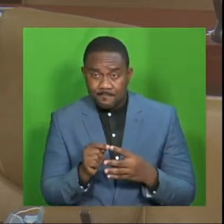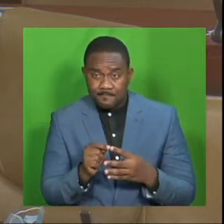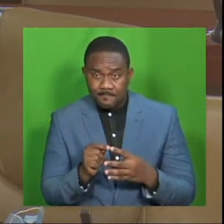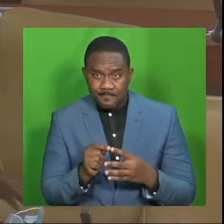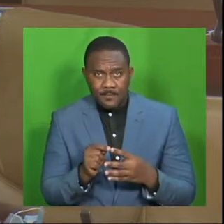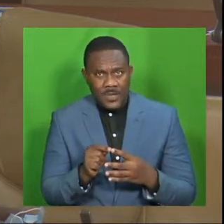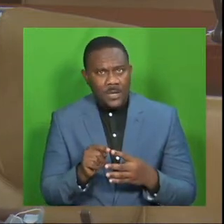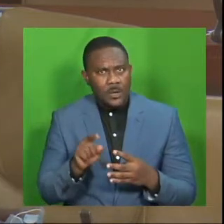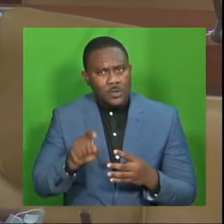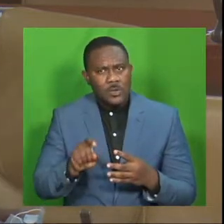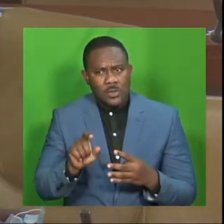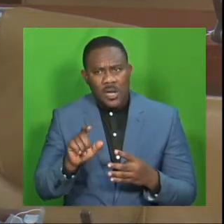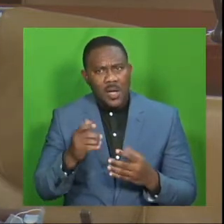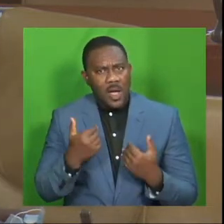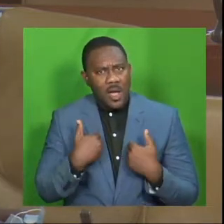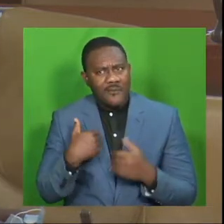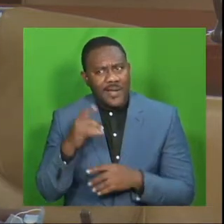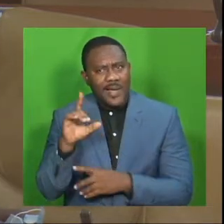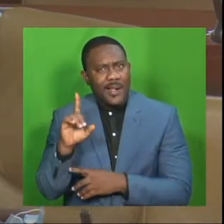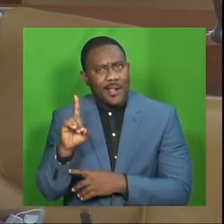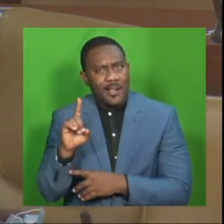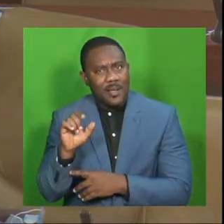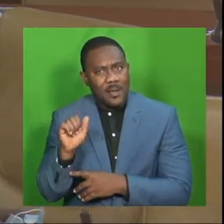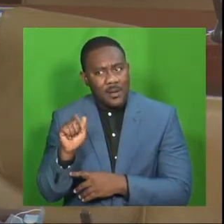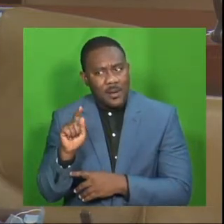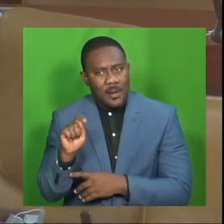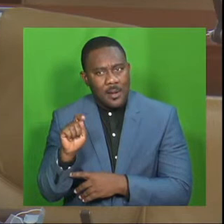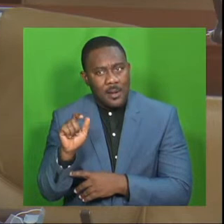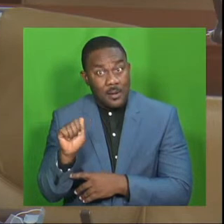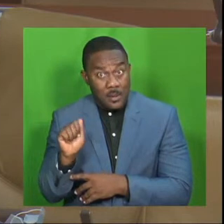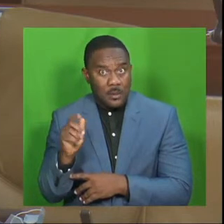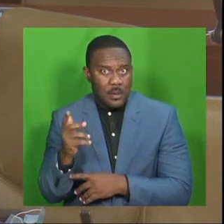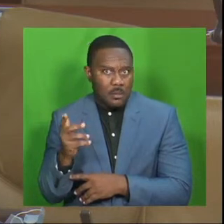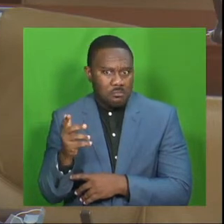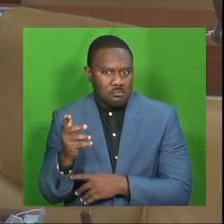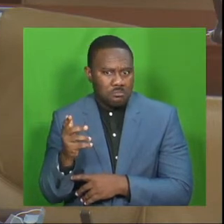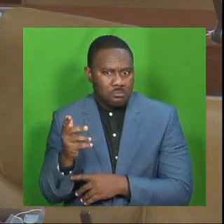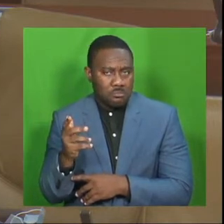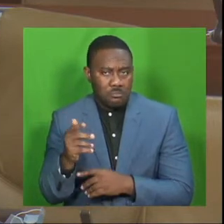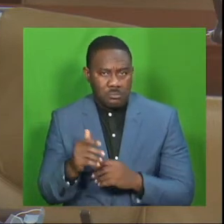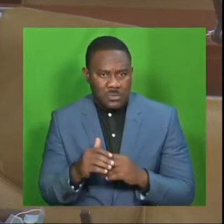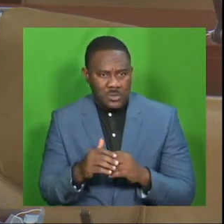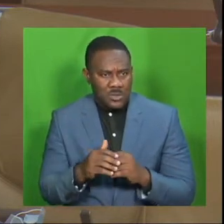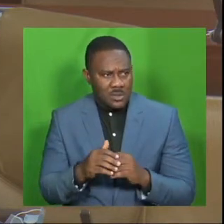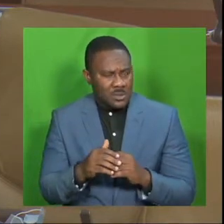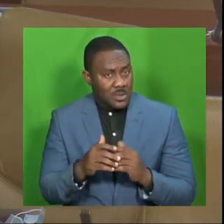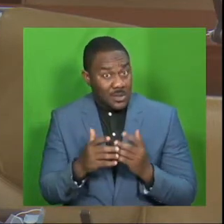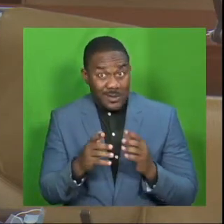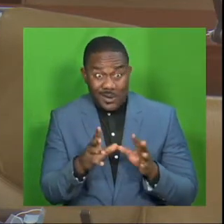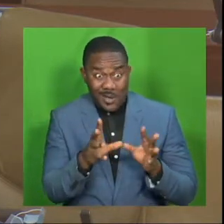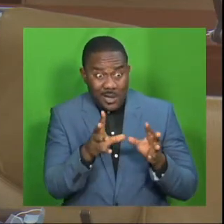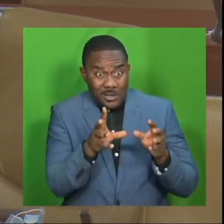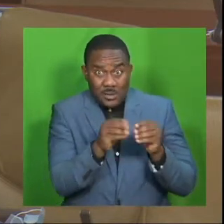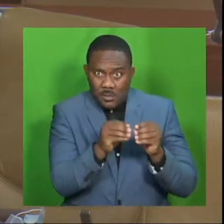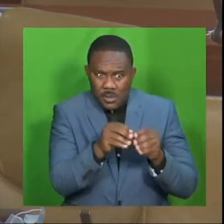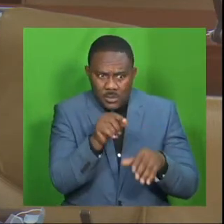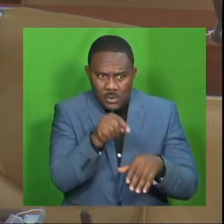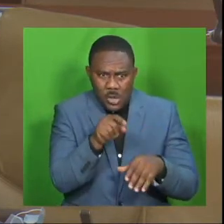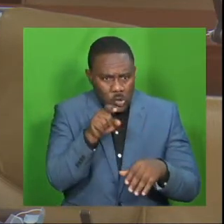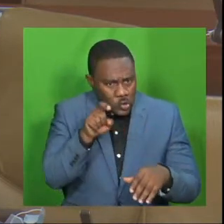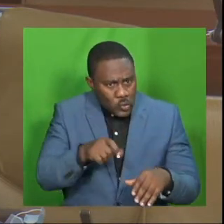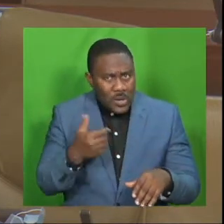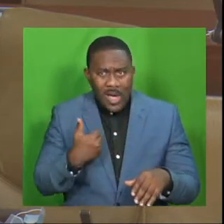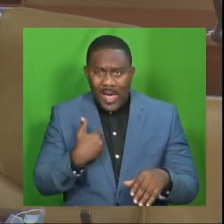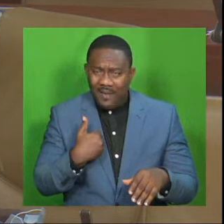data, that our various local assemblies are supposed to have data